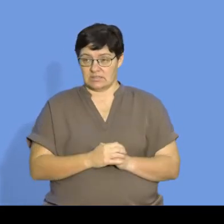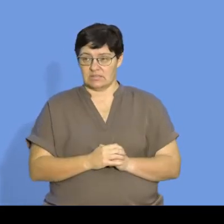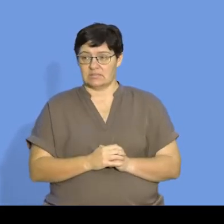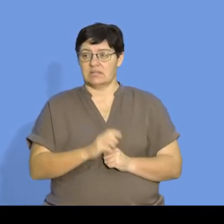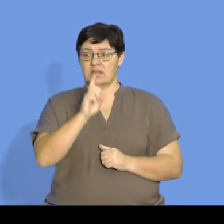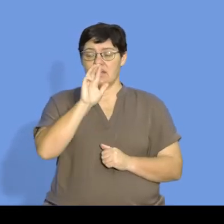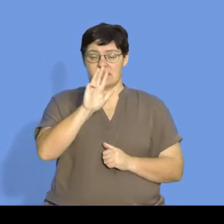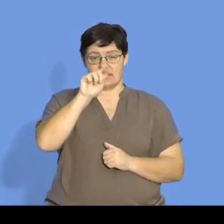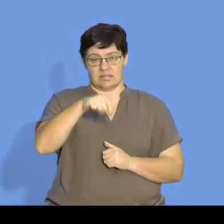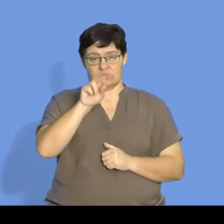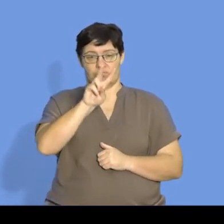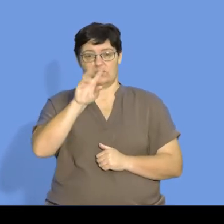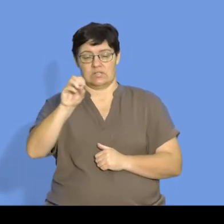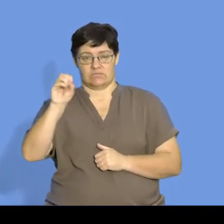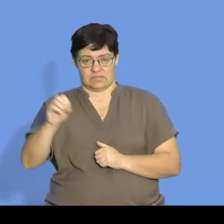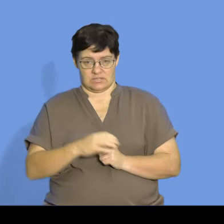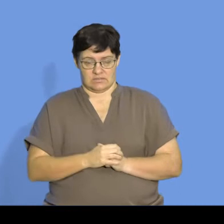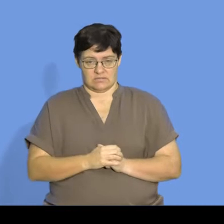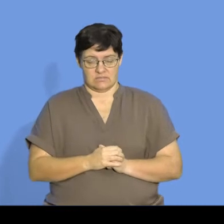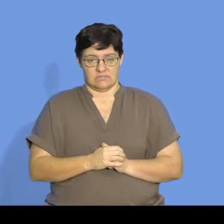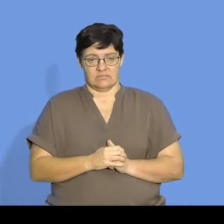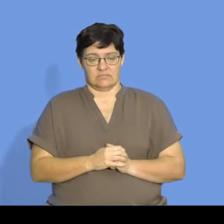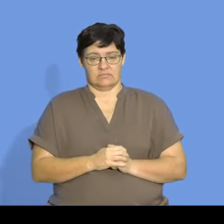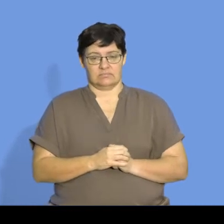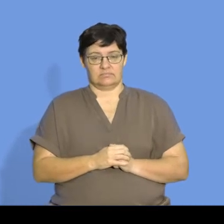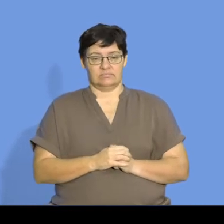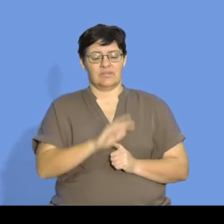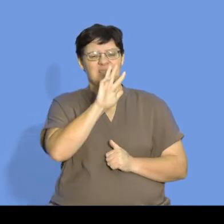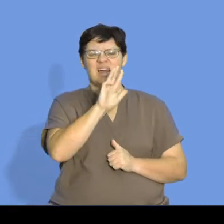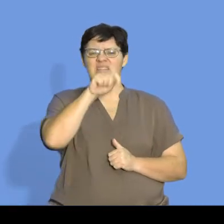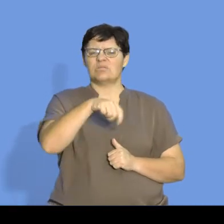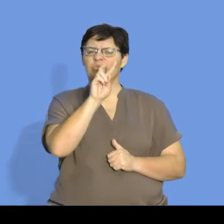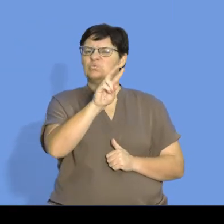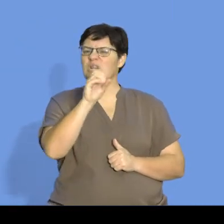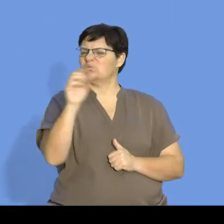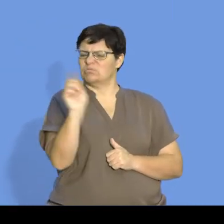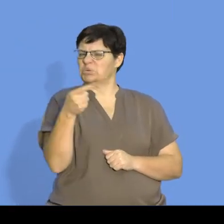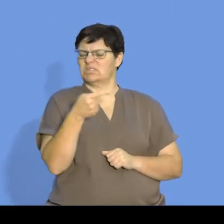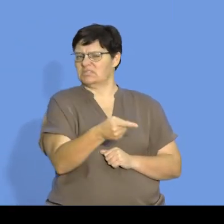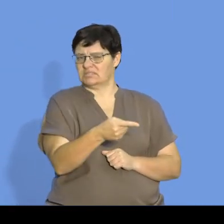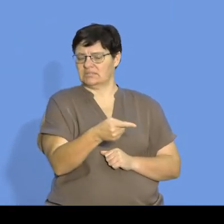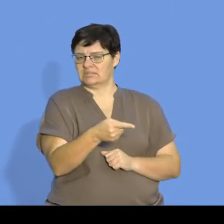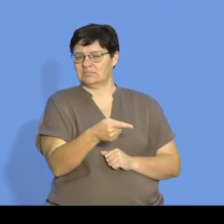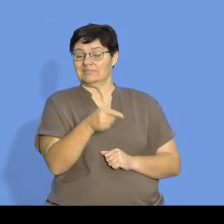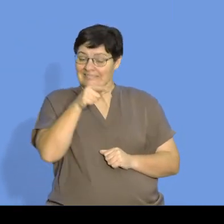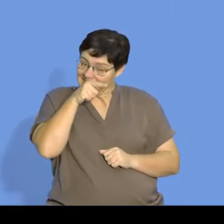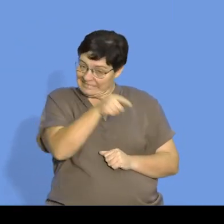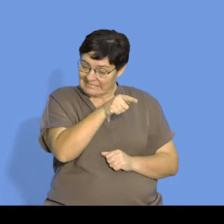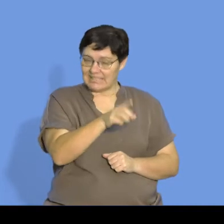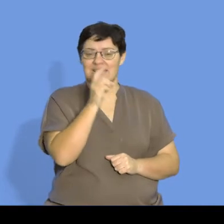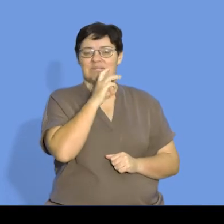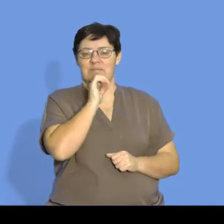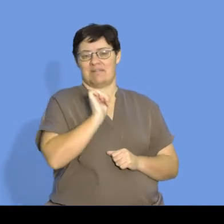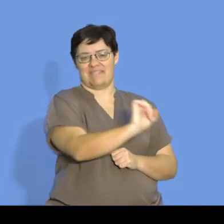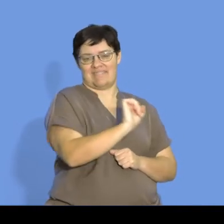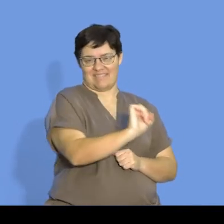of 9,200. So what is the 9,200? Your 9,200